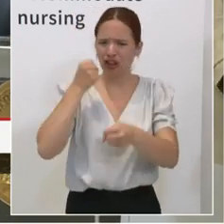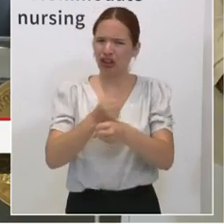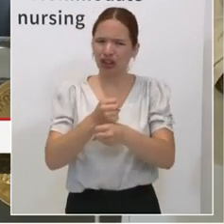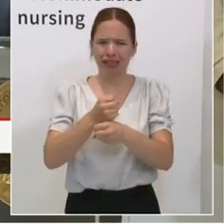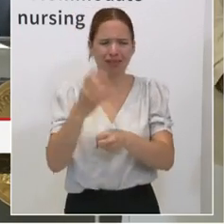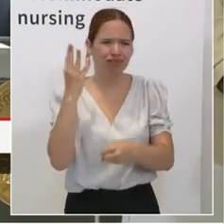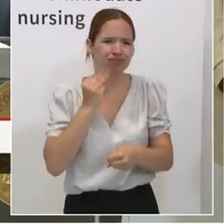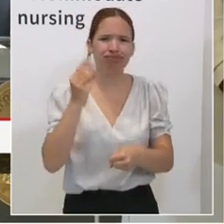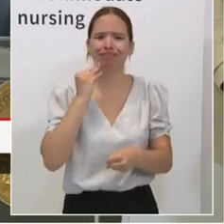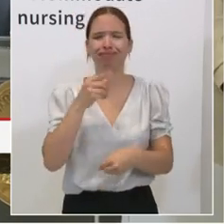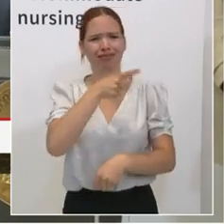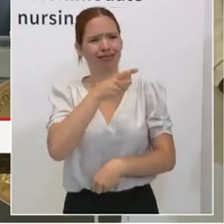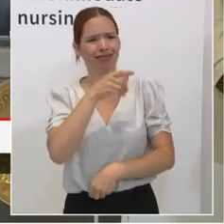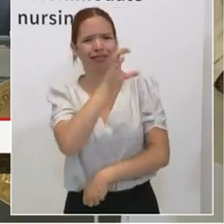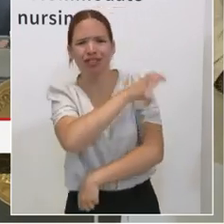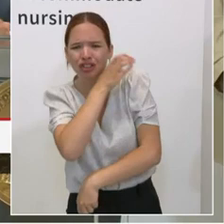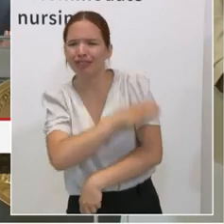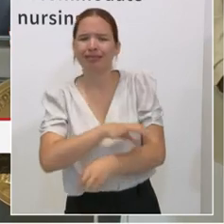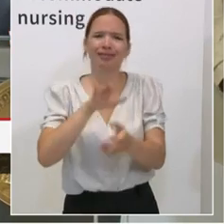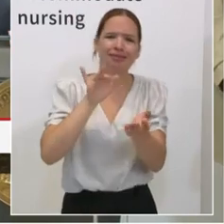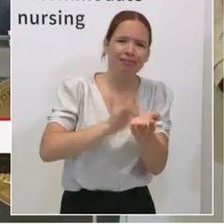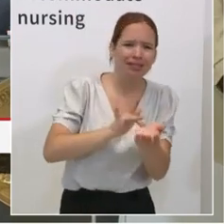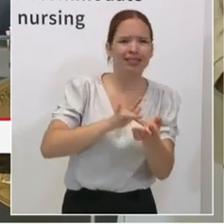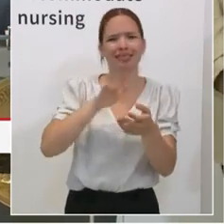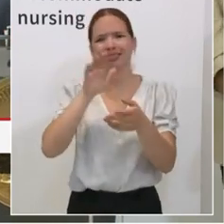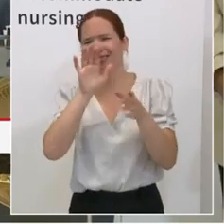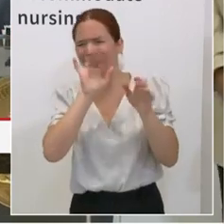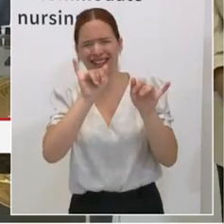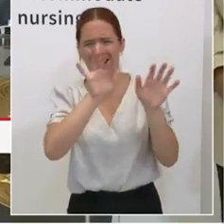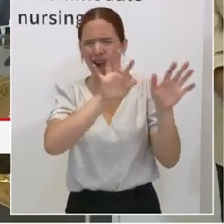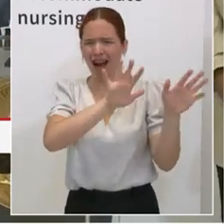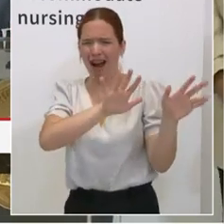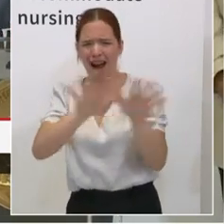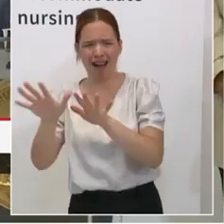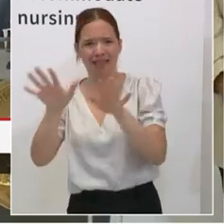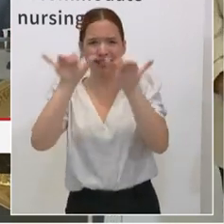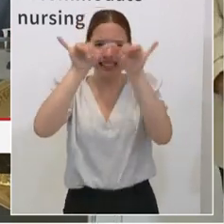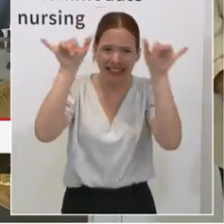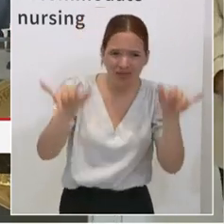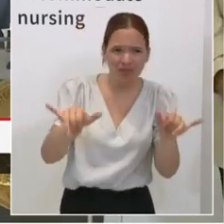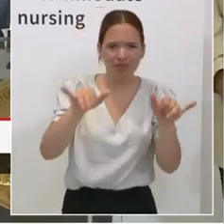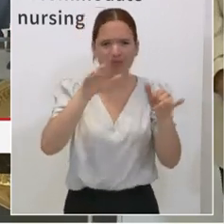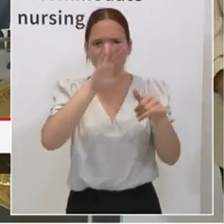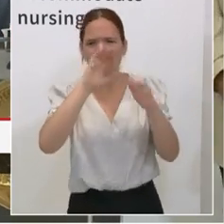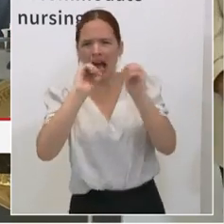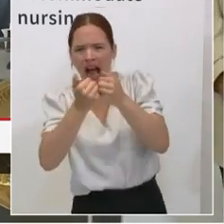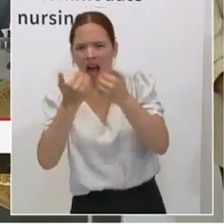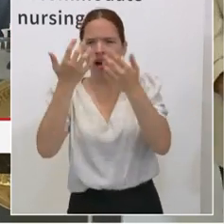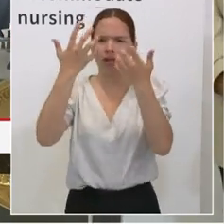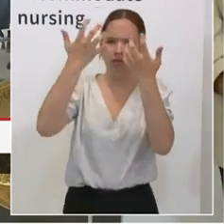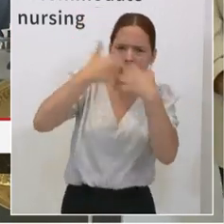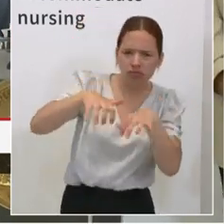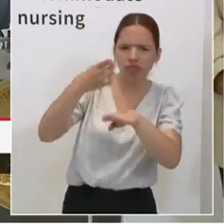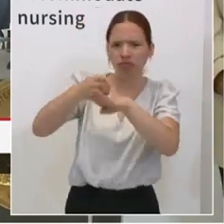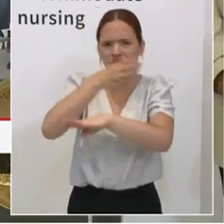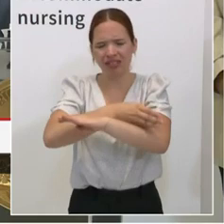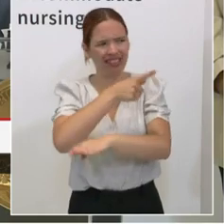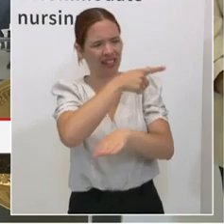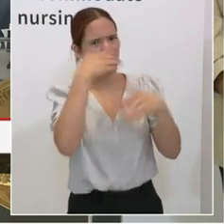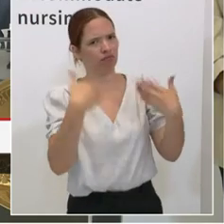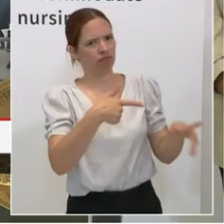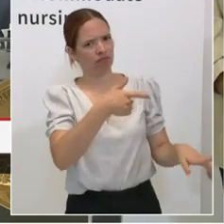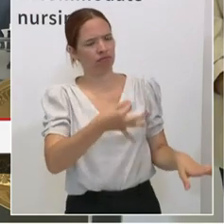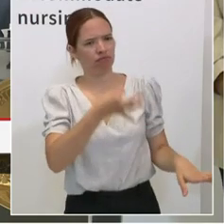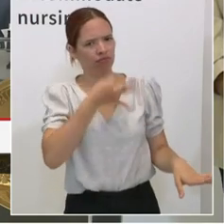clinical service design, system integration, and quality improvement. Dr. Bennett most recently served as the